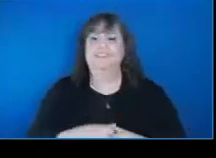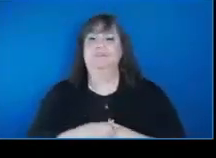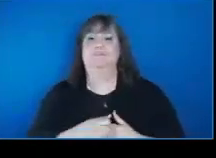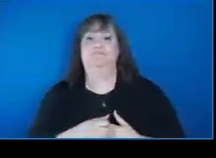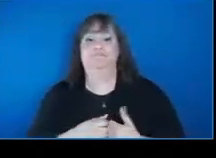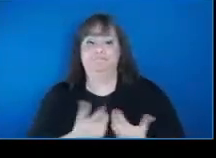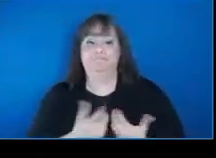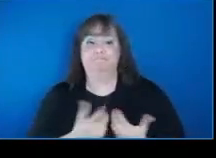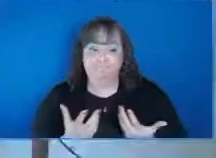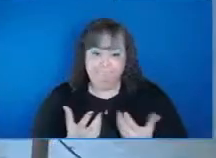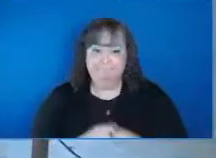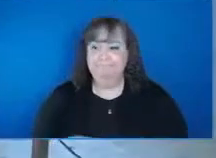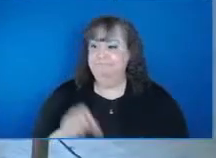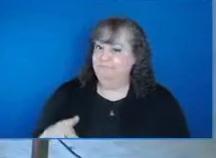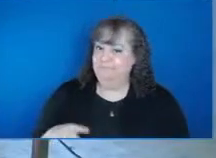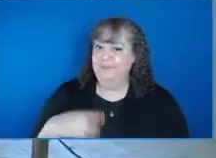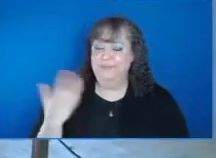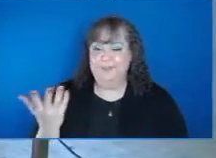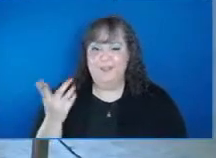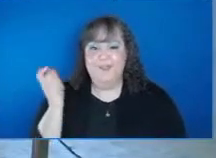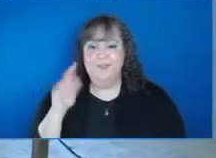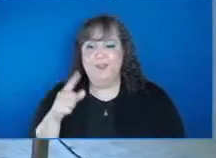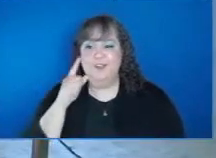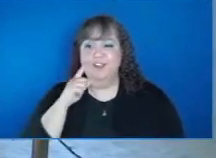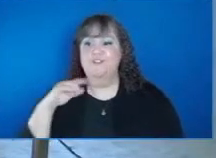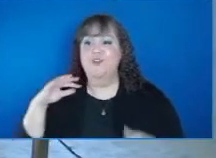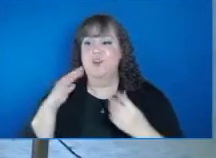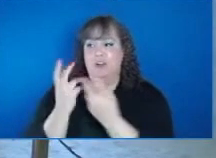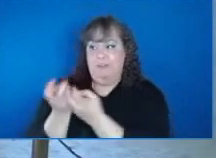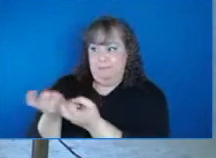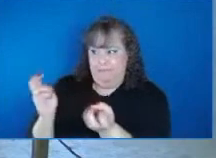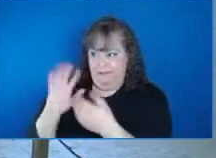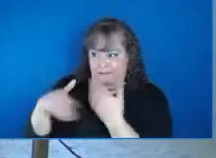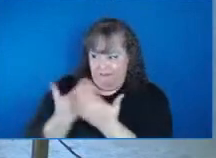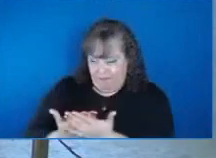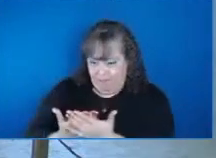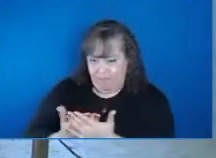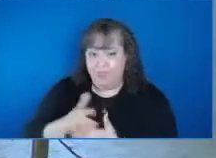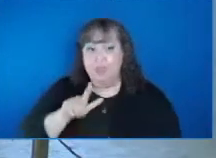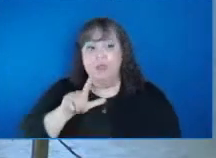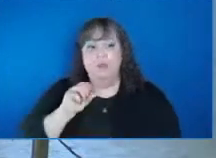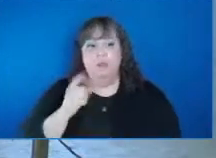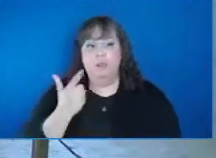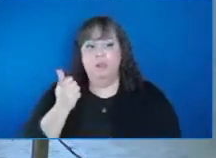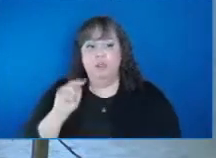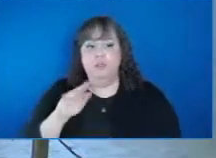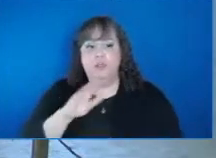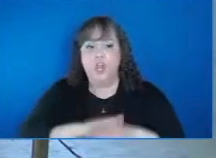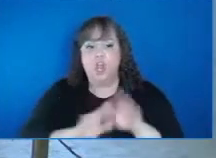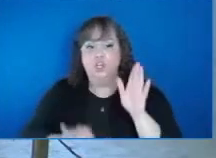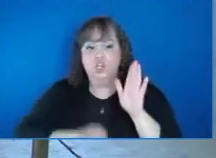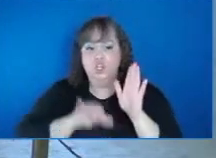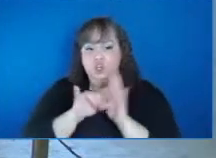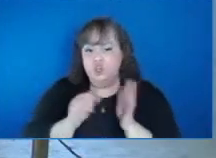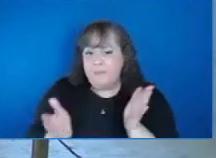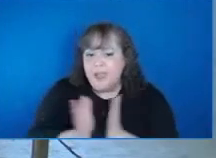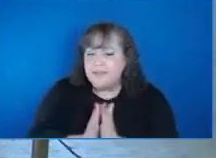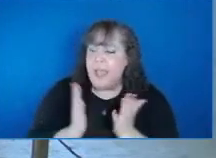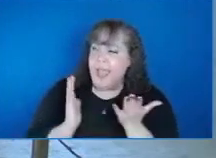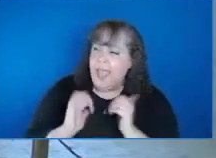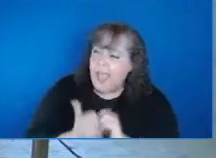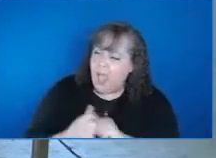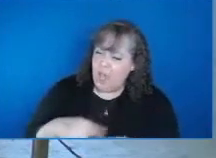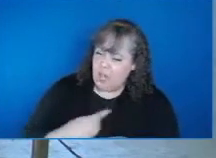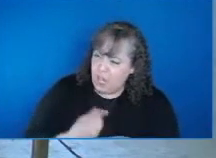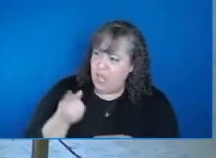Okay. So question for the entire panel here. Logan on YouTube wants to know, how long have you been working on DART? Oh, I'm going to let, I